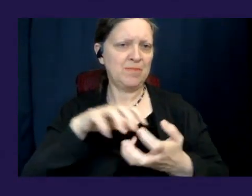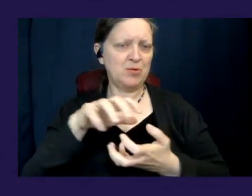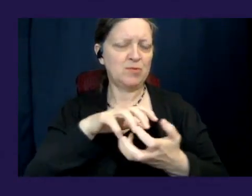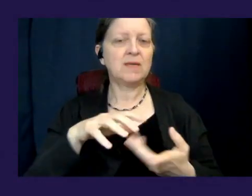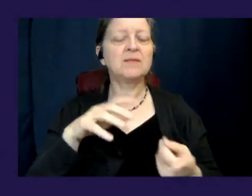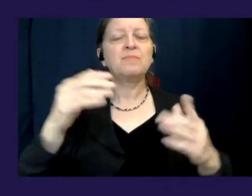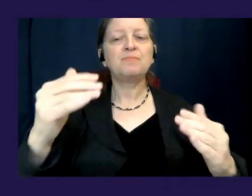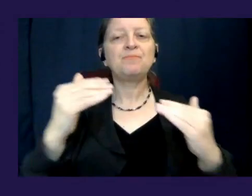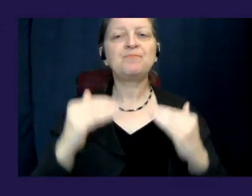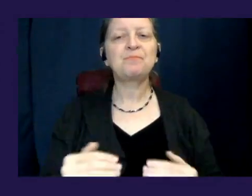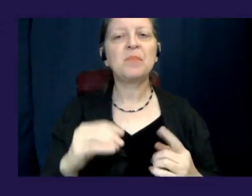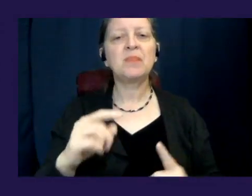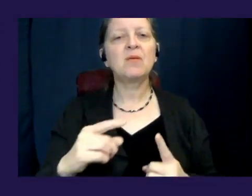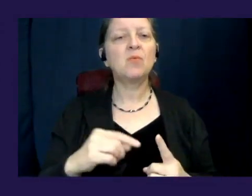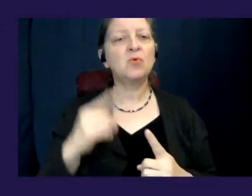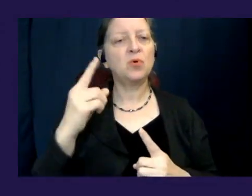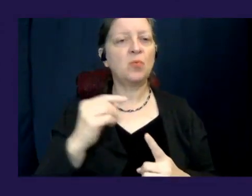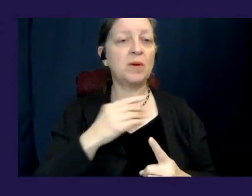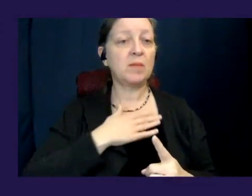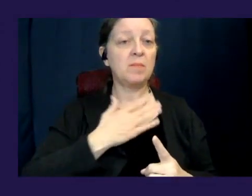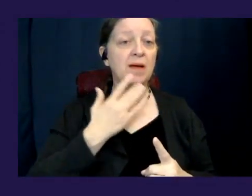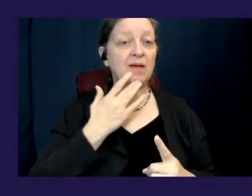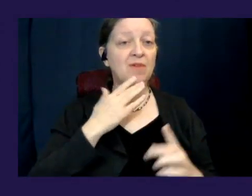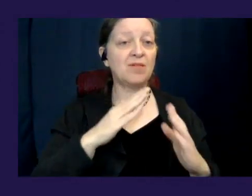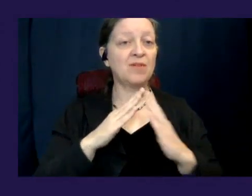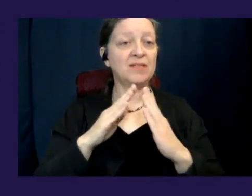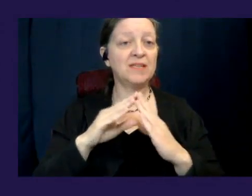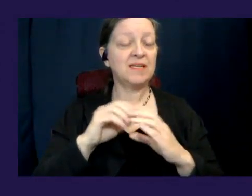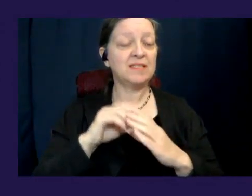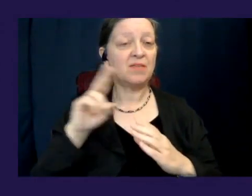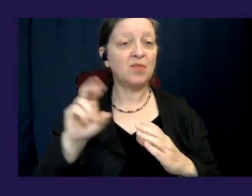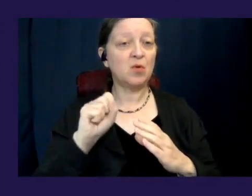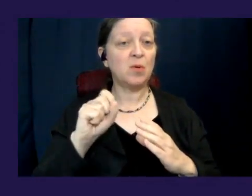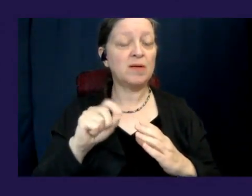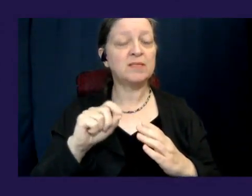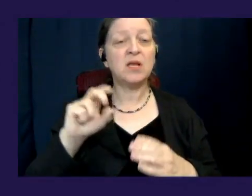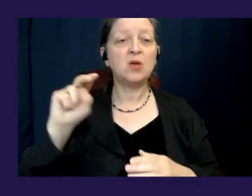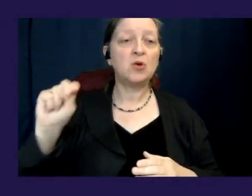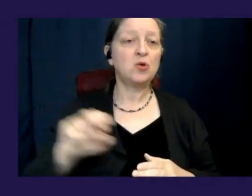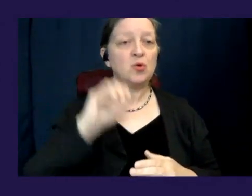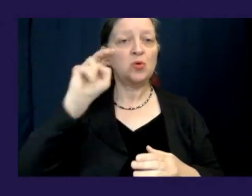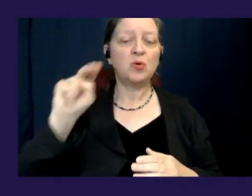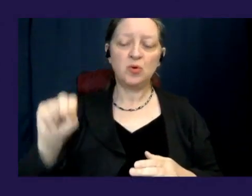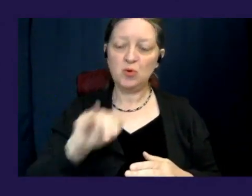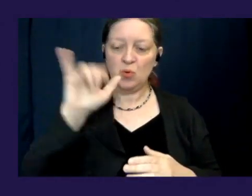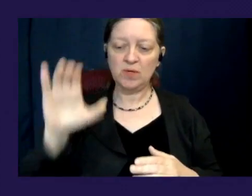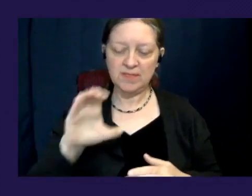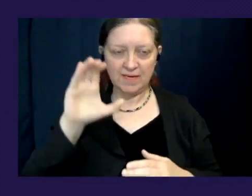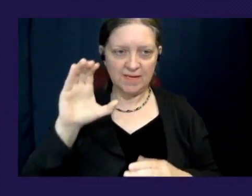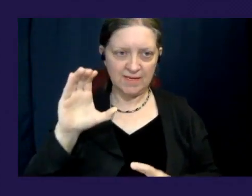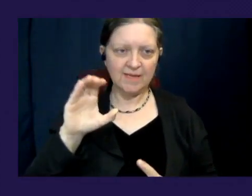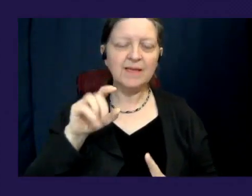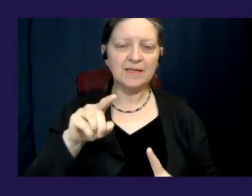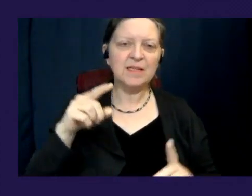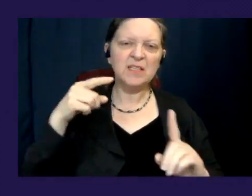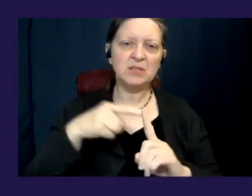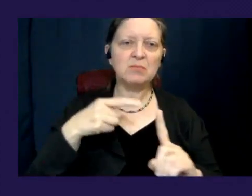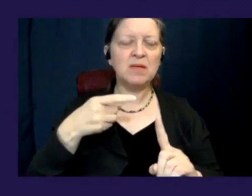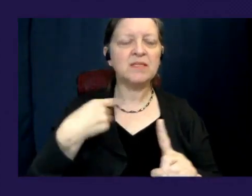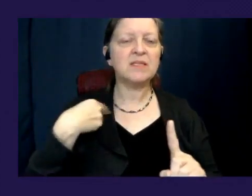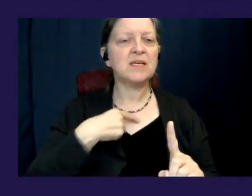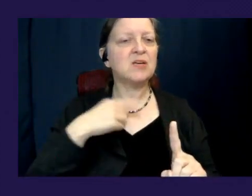States, to a truly pioneering jurisdiction, which is New York City. Specifically, we'll be hearing from Maddie Perlman-Gabel, who